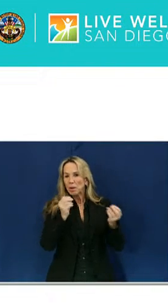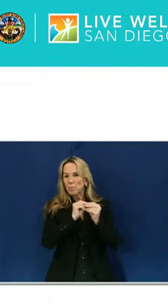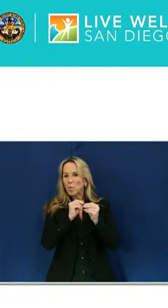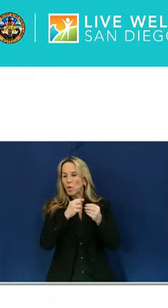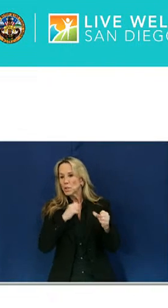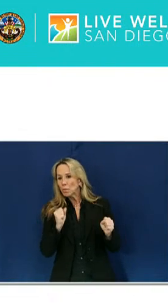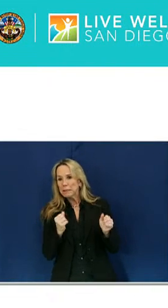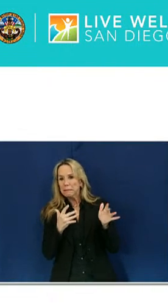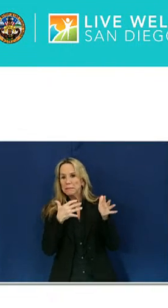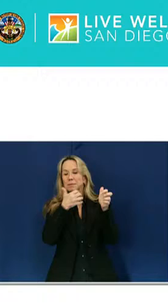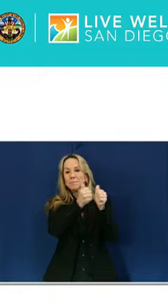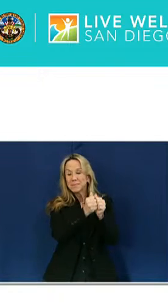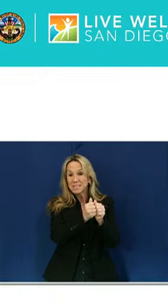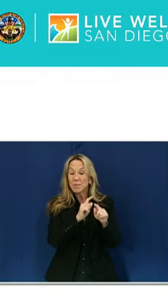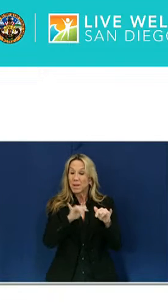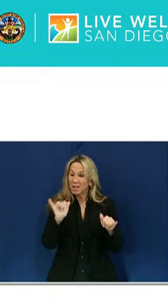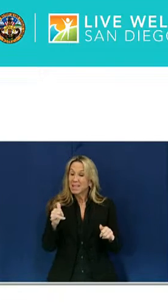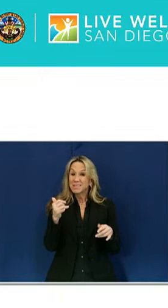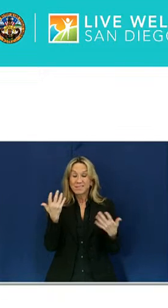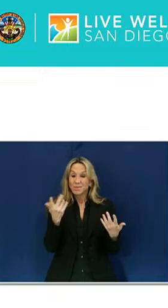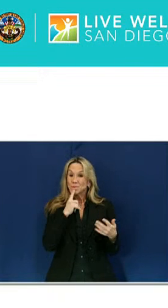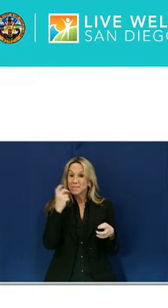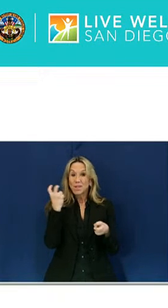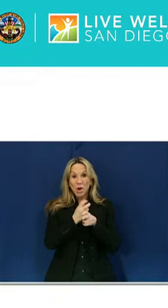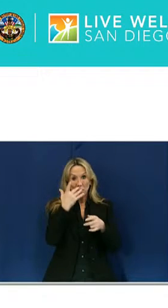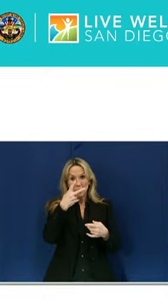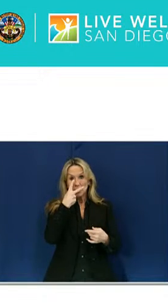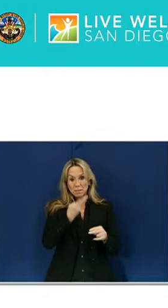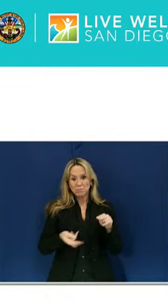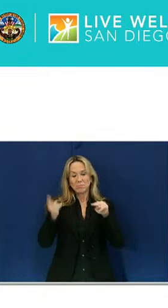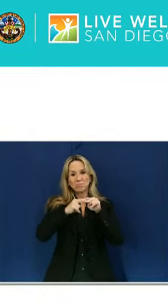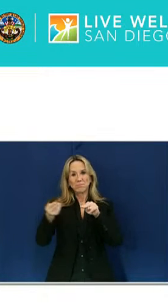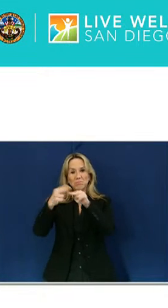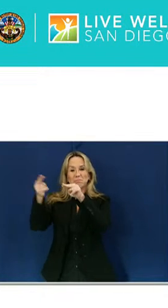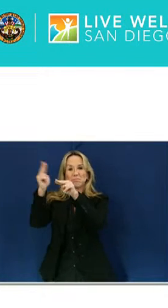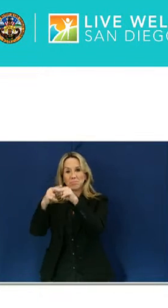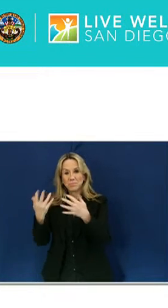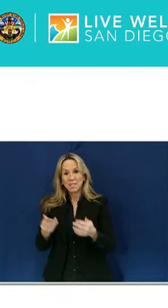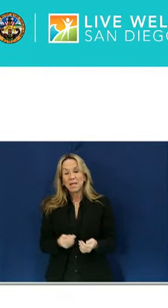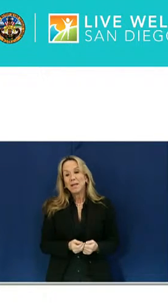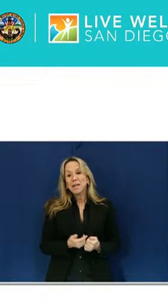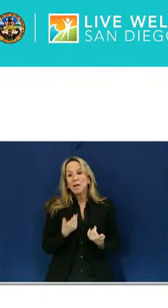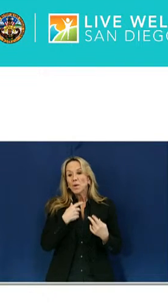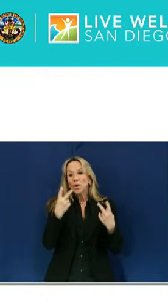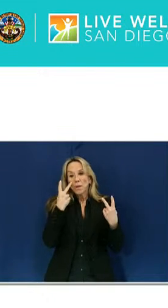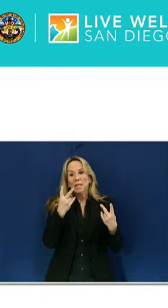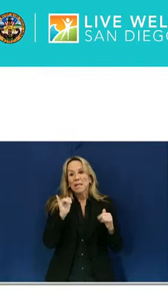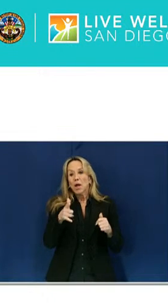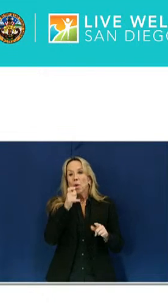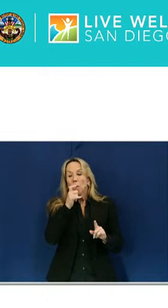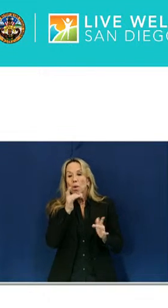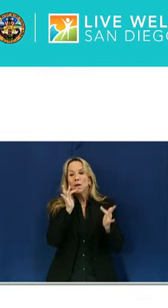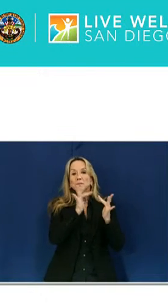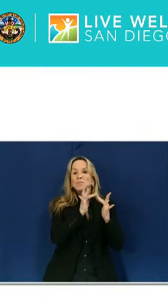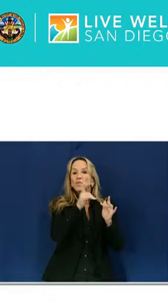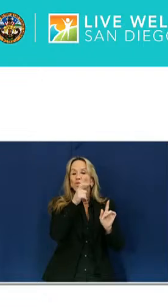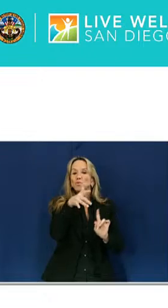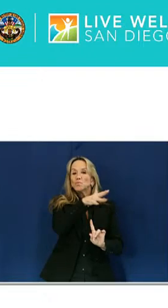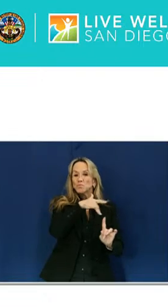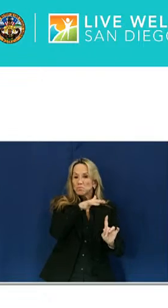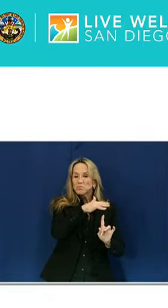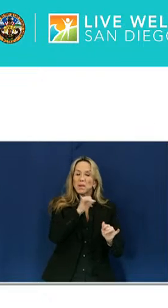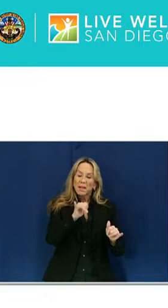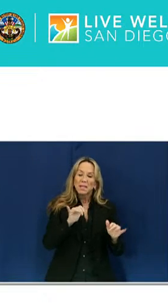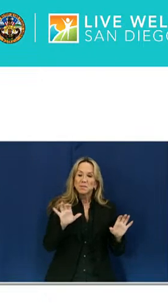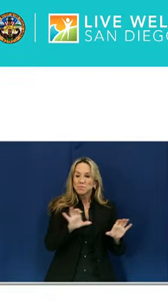is very difficult when you see such an exponential rise in cases. And then close contacts, again, continue to be performed well. Turnaround